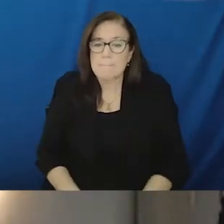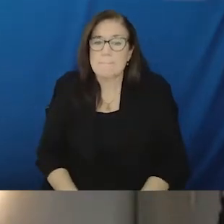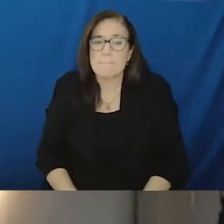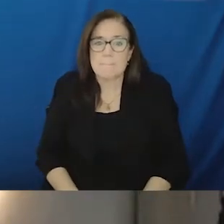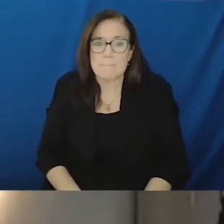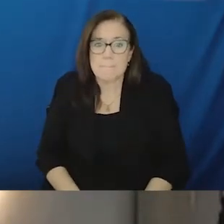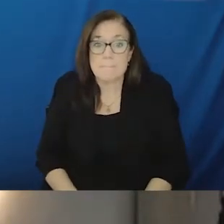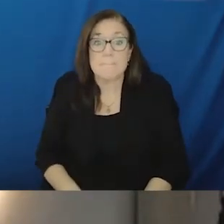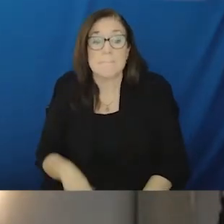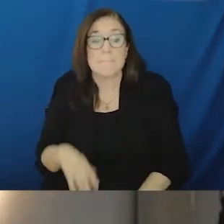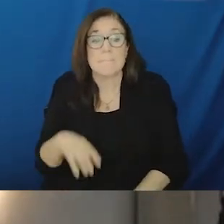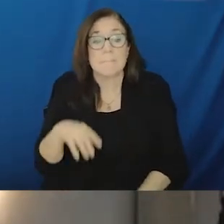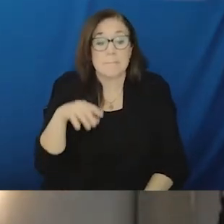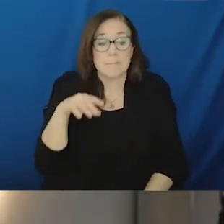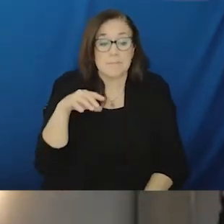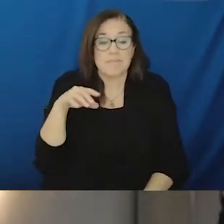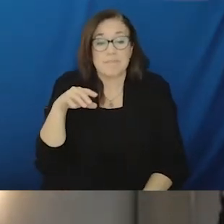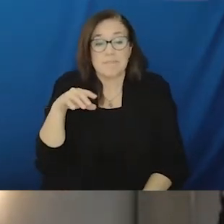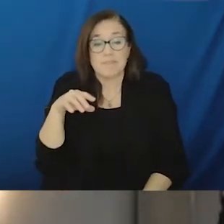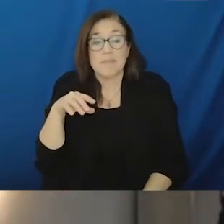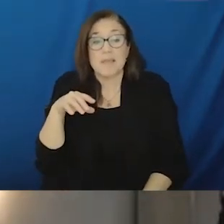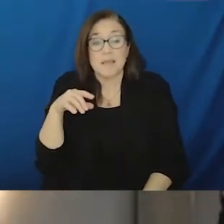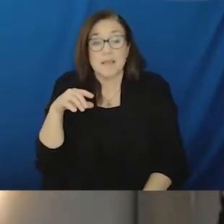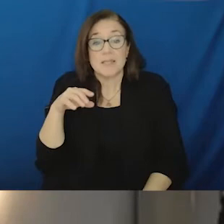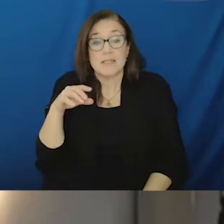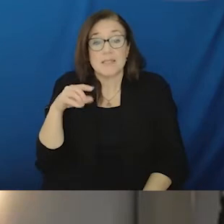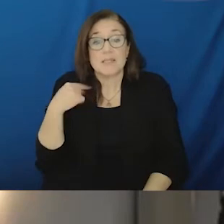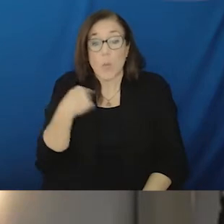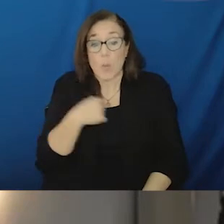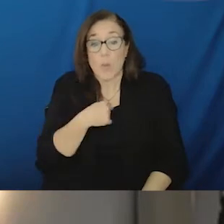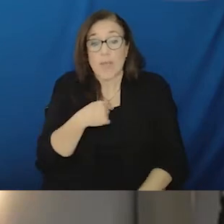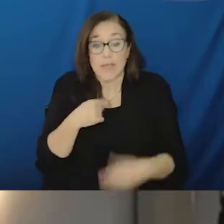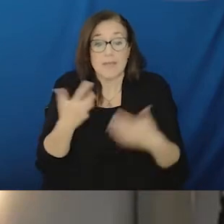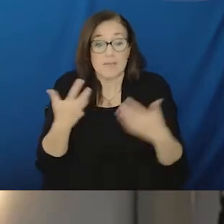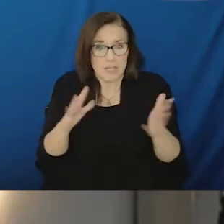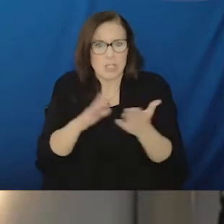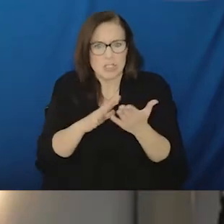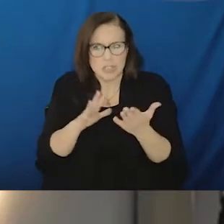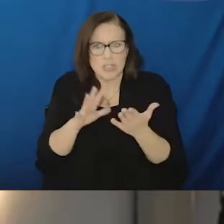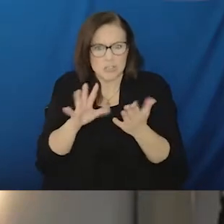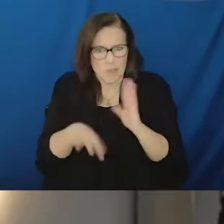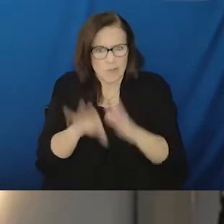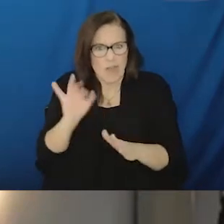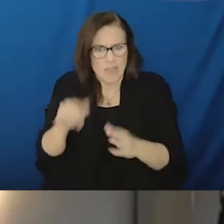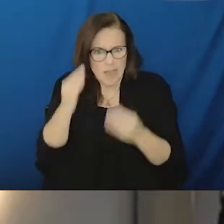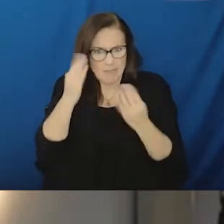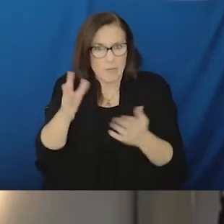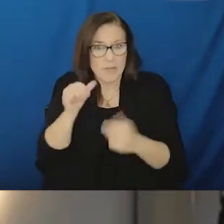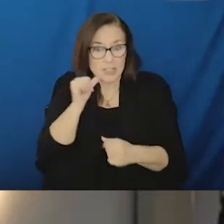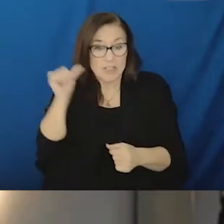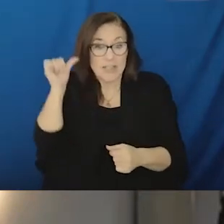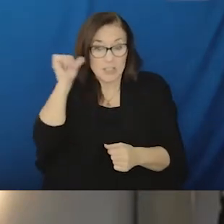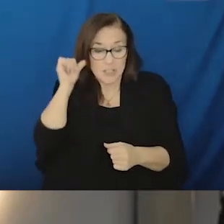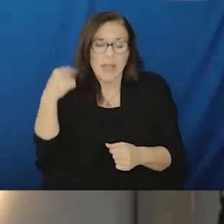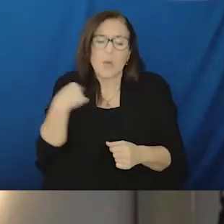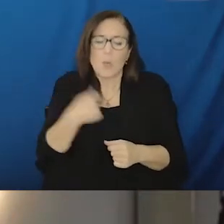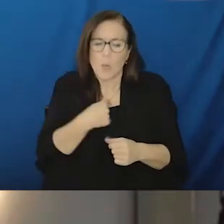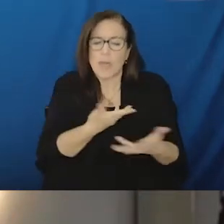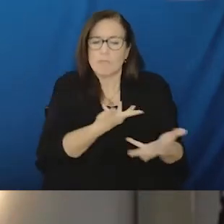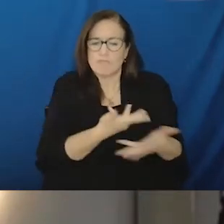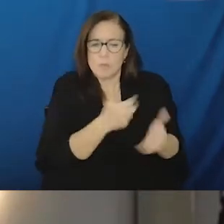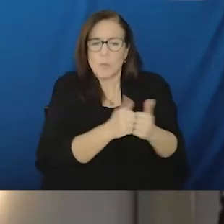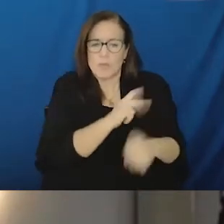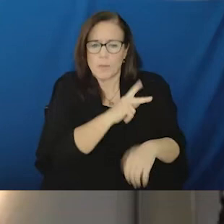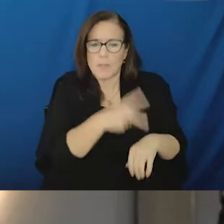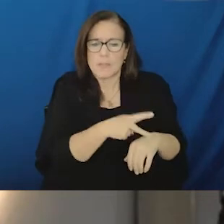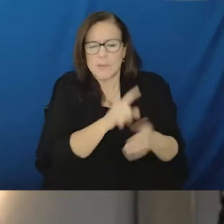So we learned about this yesterday, and we meet with our principals once a week or twice a week as needed. I know that we have a